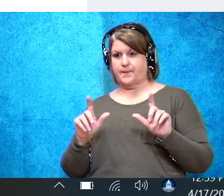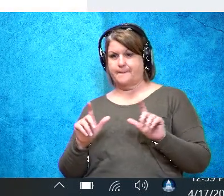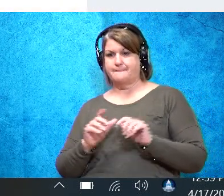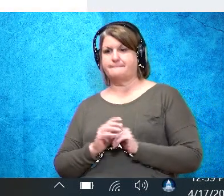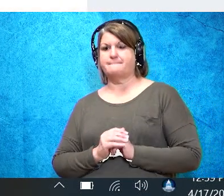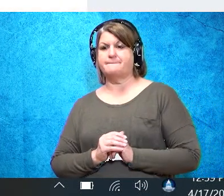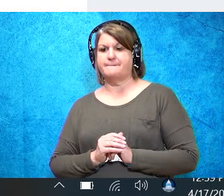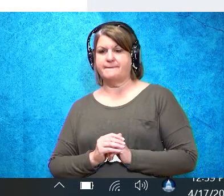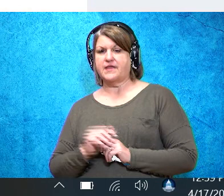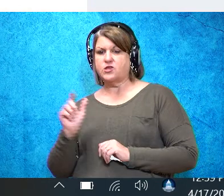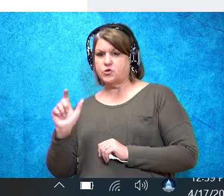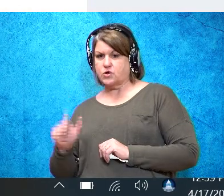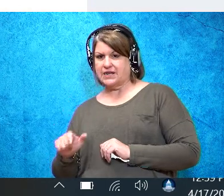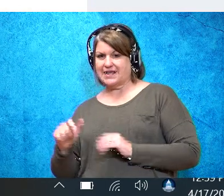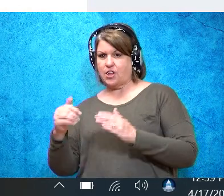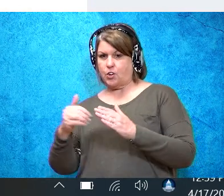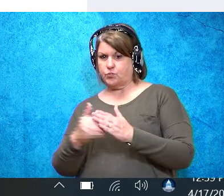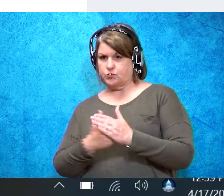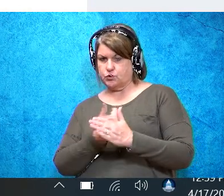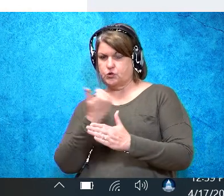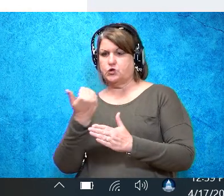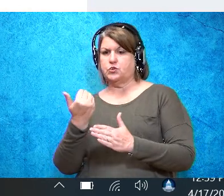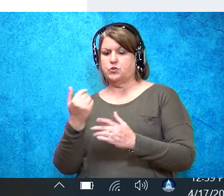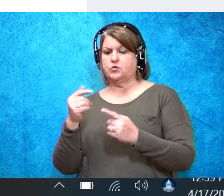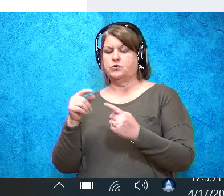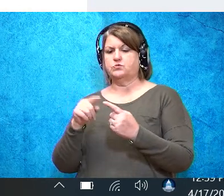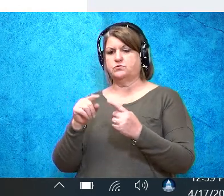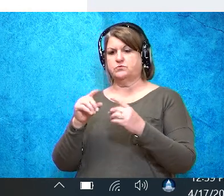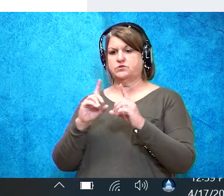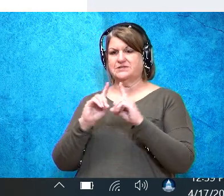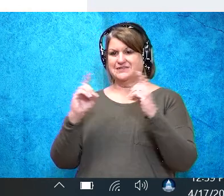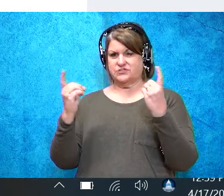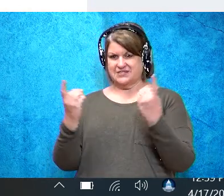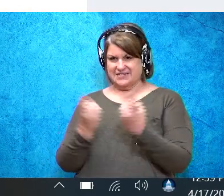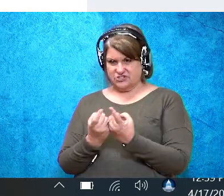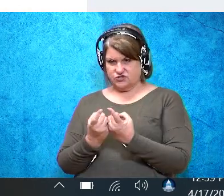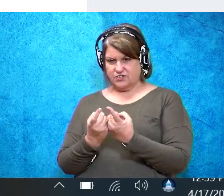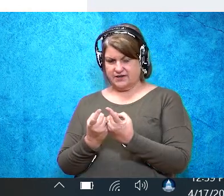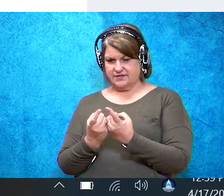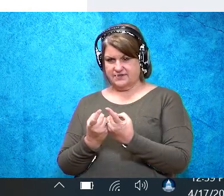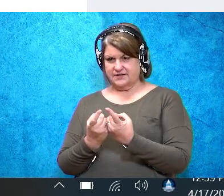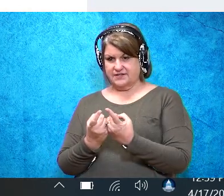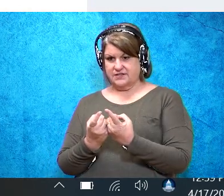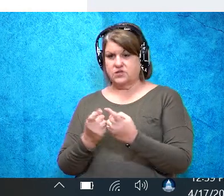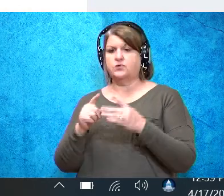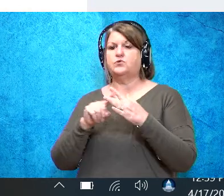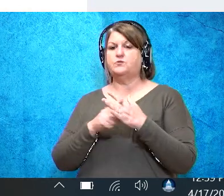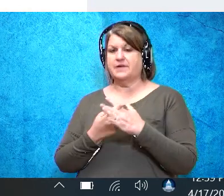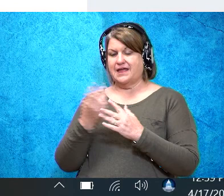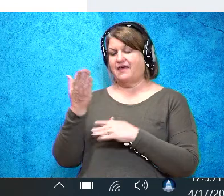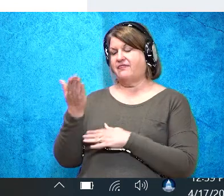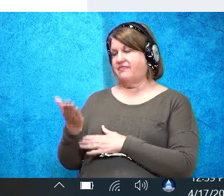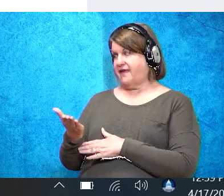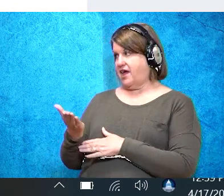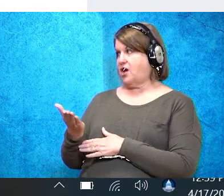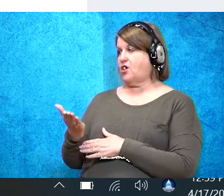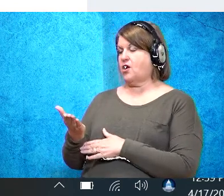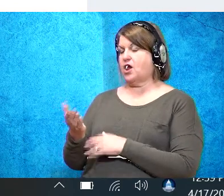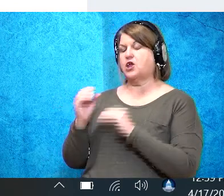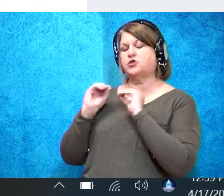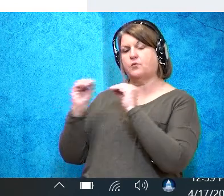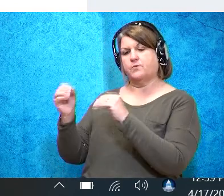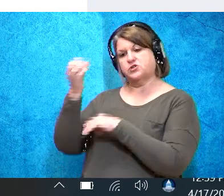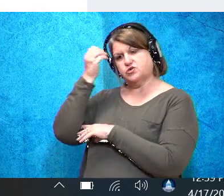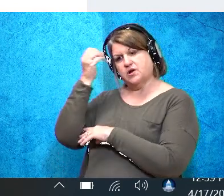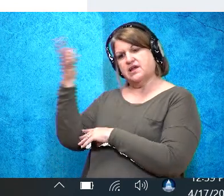you would click on New to the District. So once you start there, then again, you'll put your information in. That